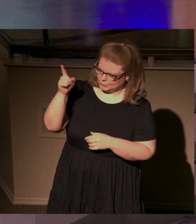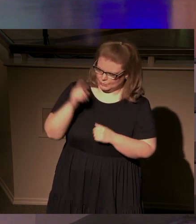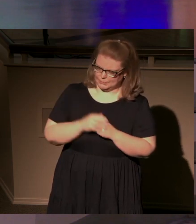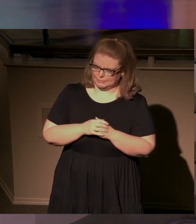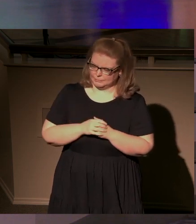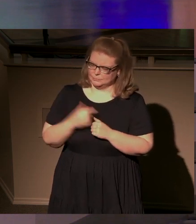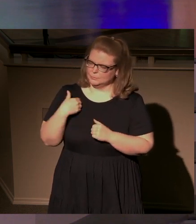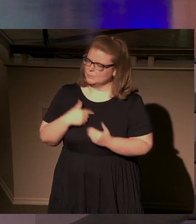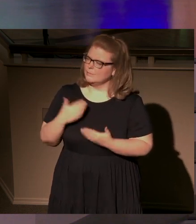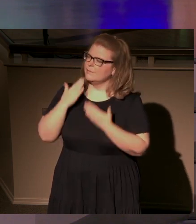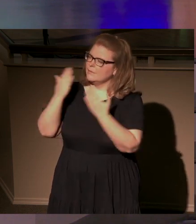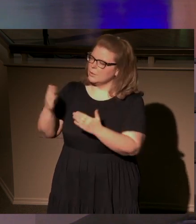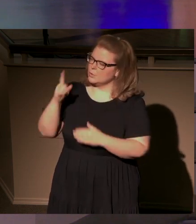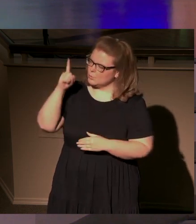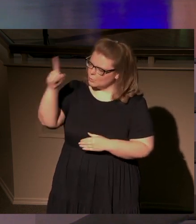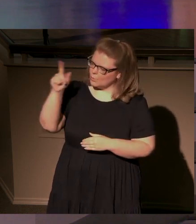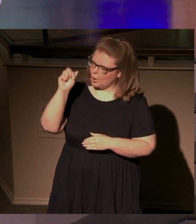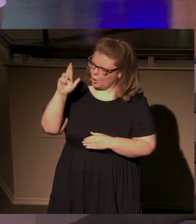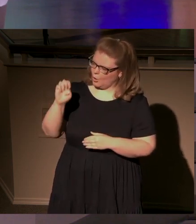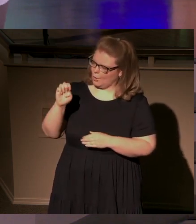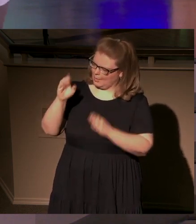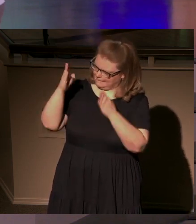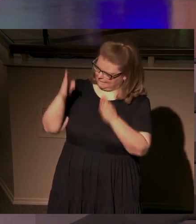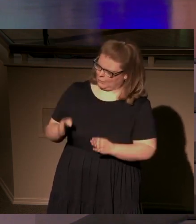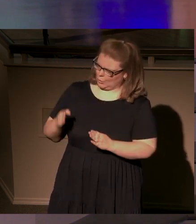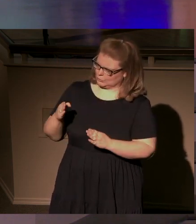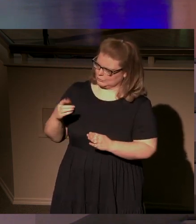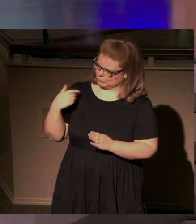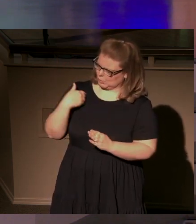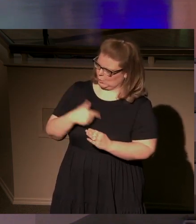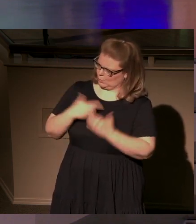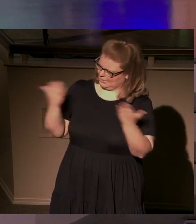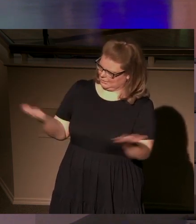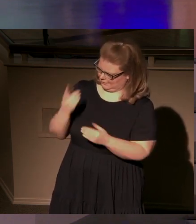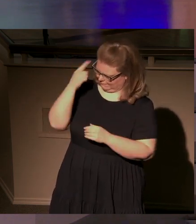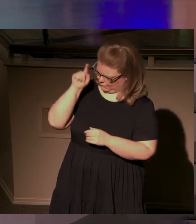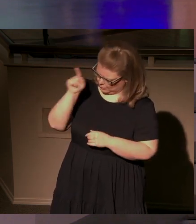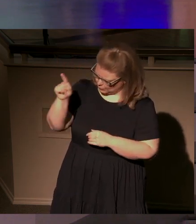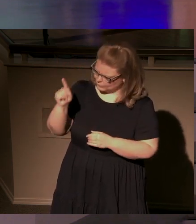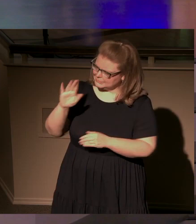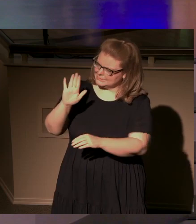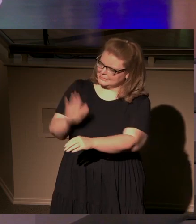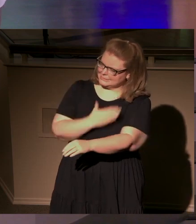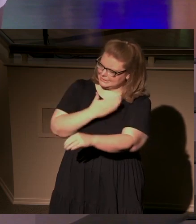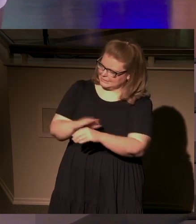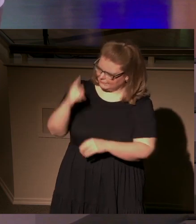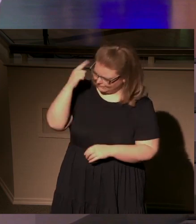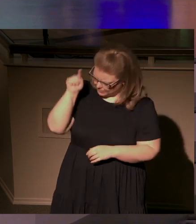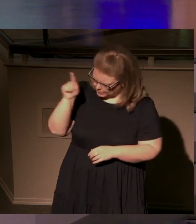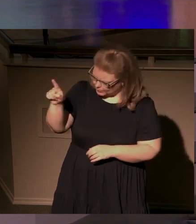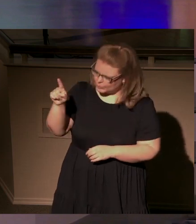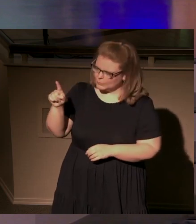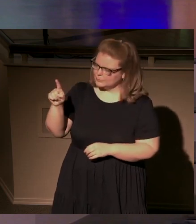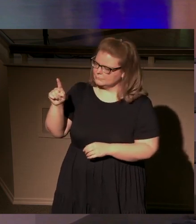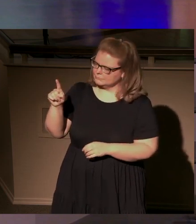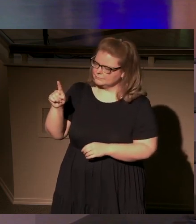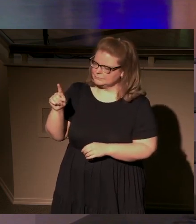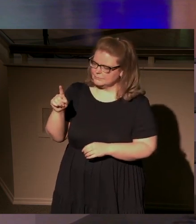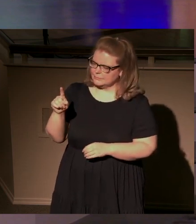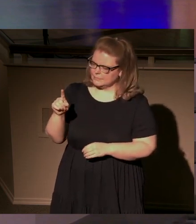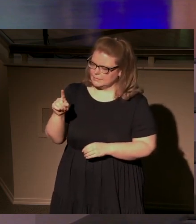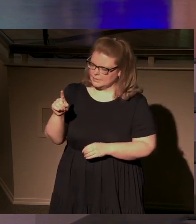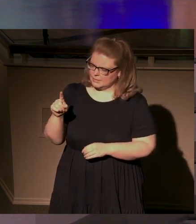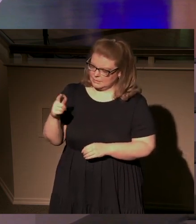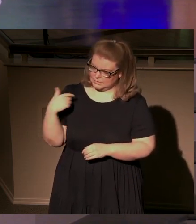you that you are our audience today. We sing these songs to you and for you. Lord, as